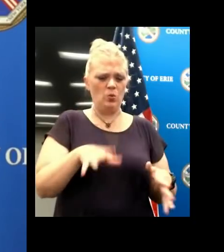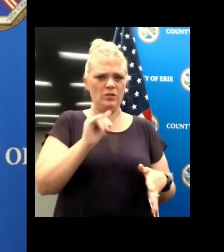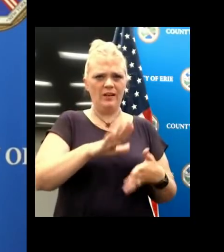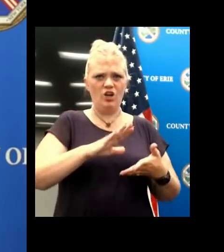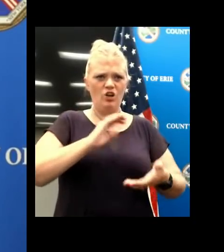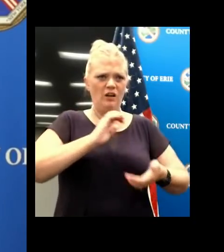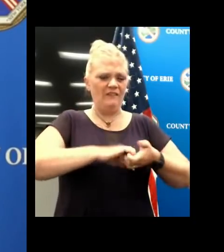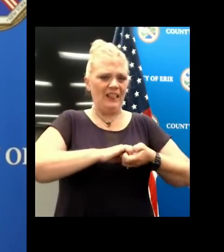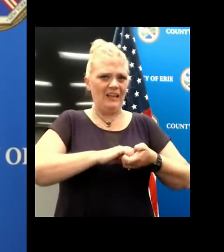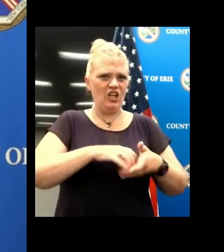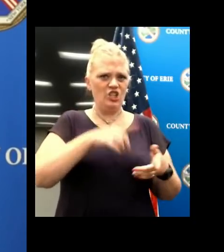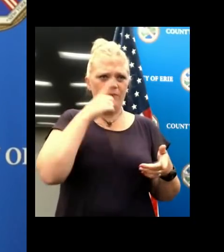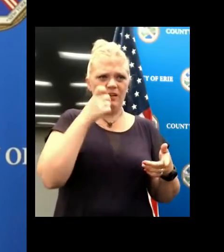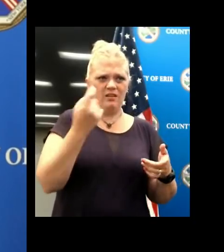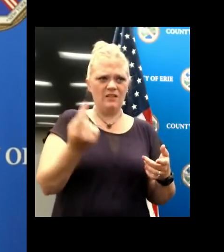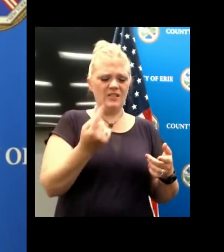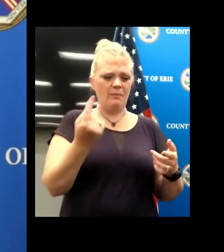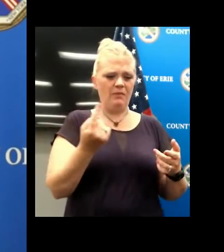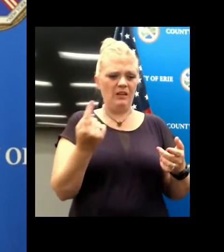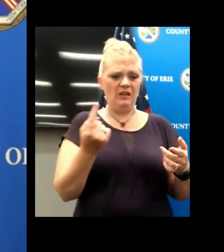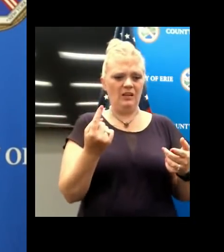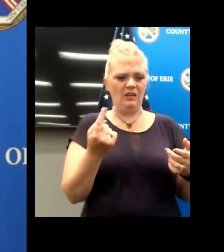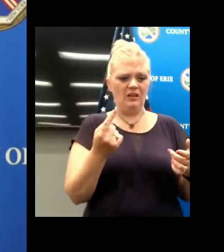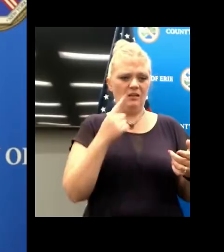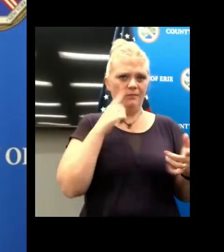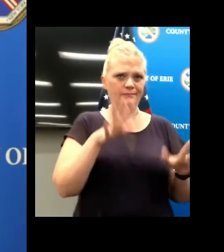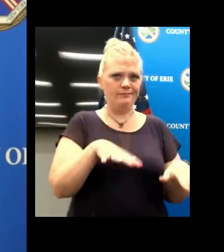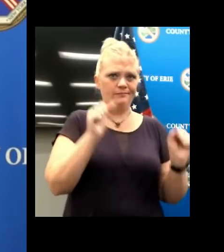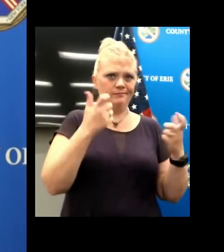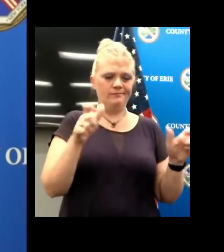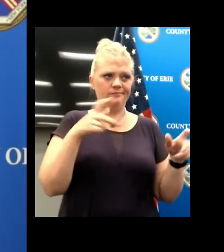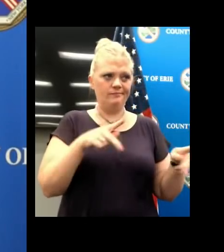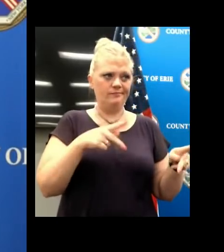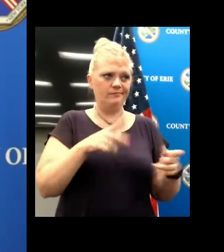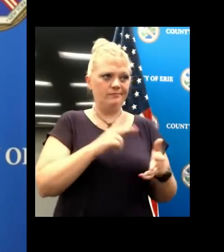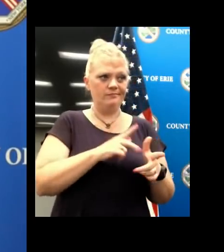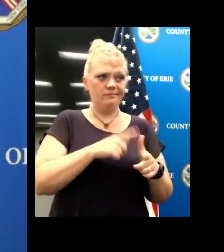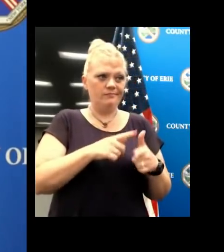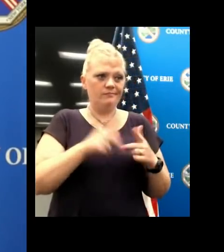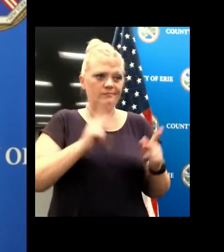affiliation because of something where they held a huge party and people got sick.